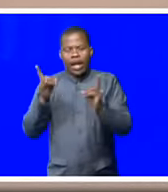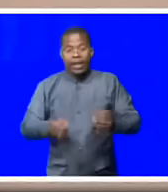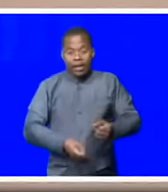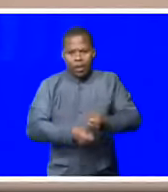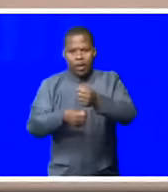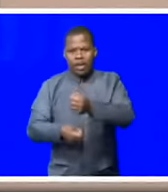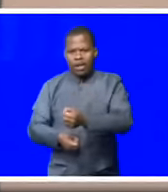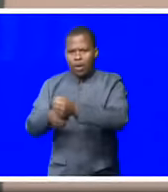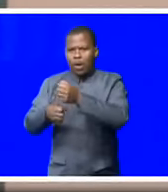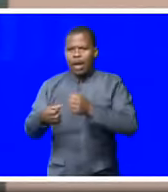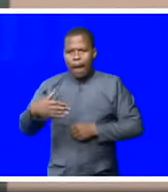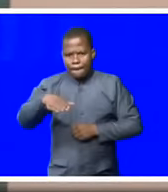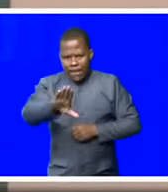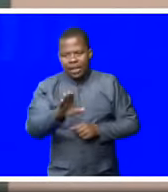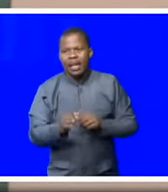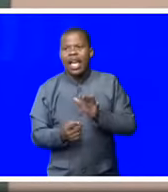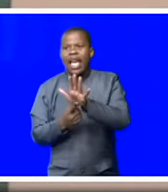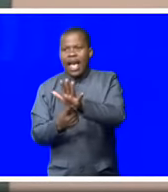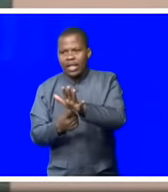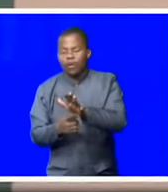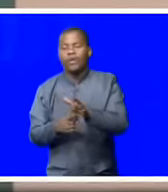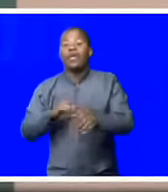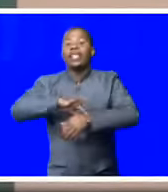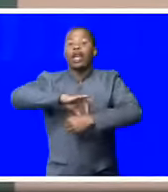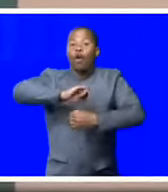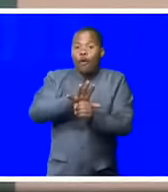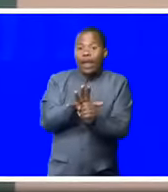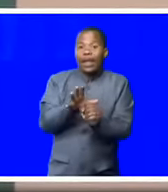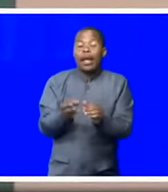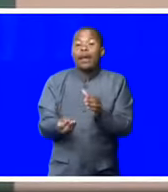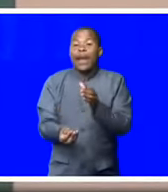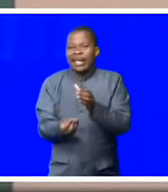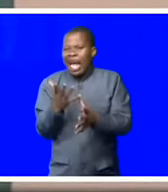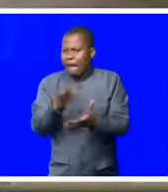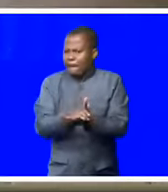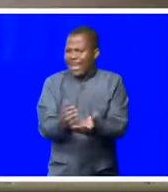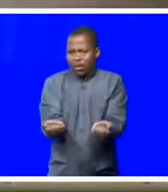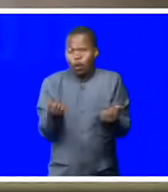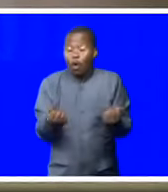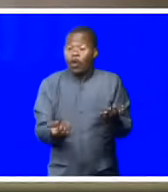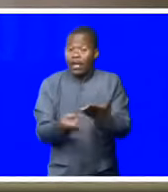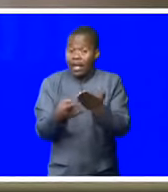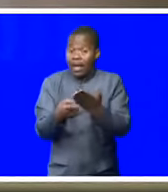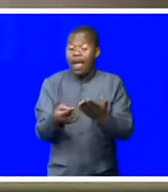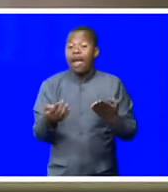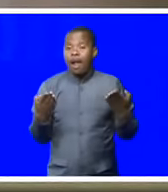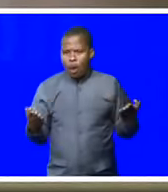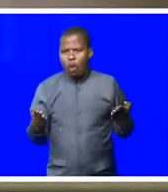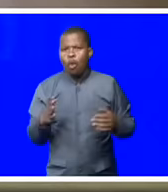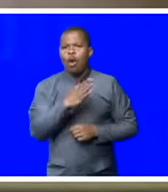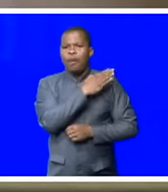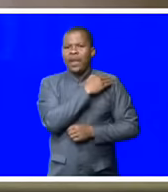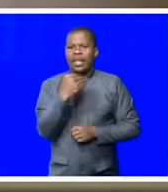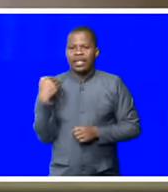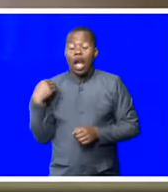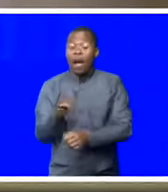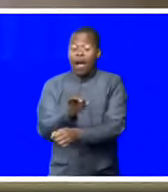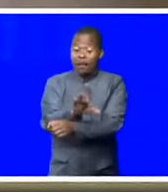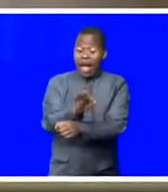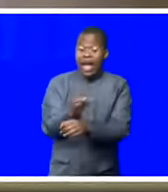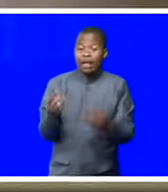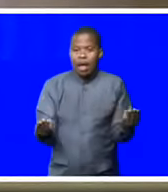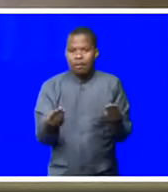have done in this current COVID-19 pandemic. Indvuna iqhubeka ngekuqwayisa emaswati